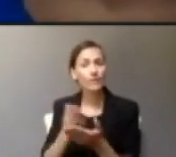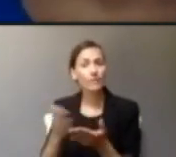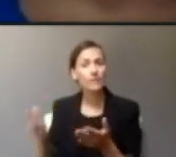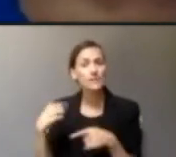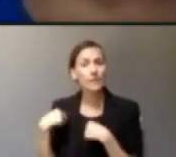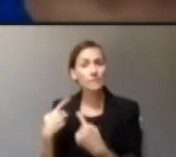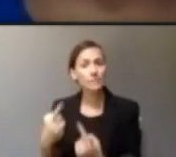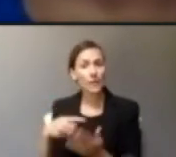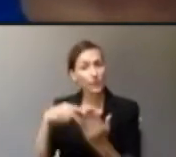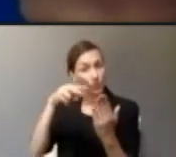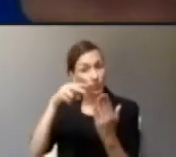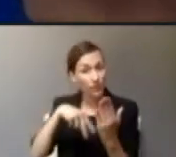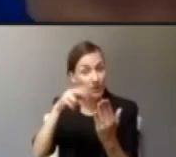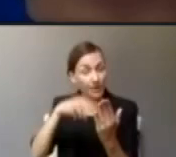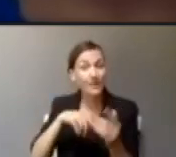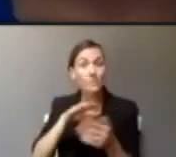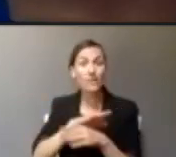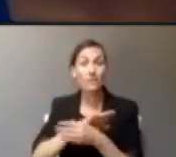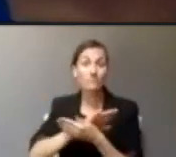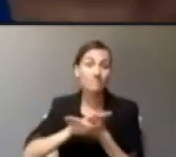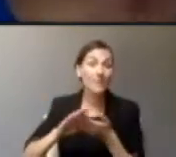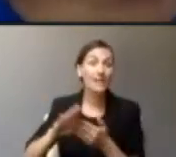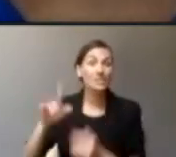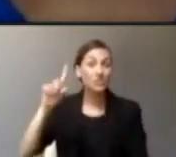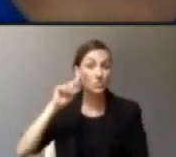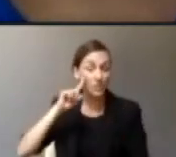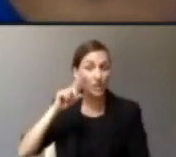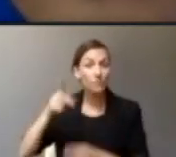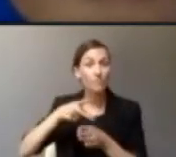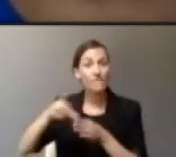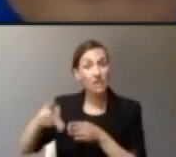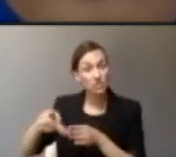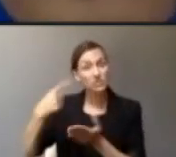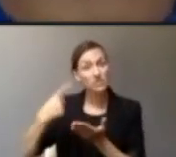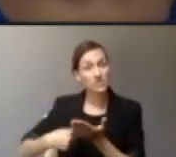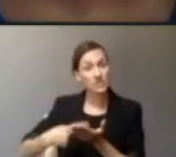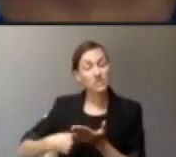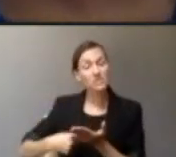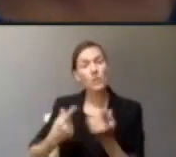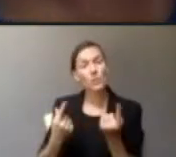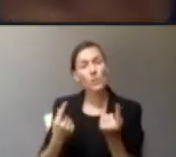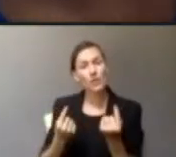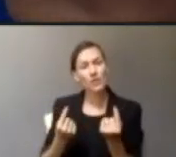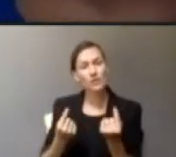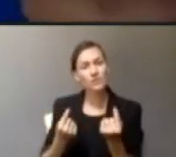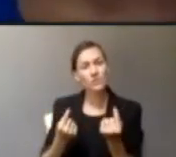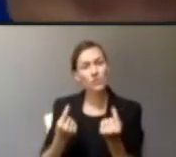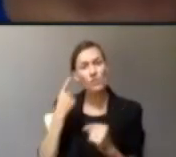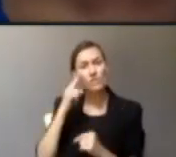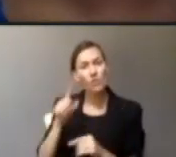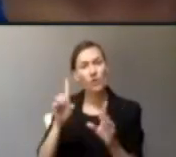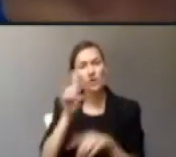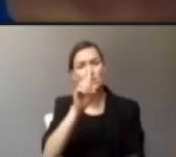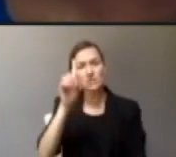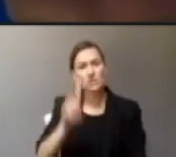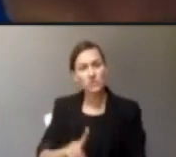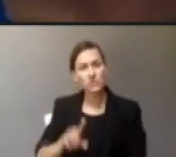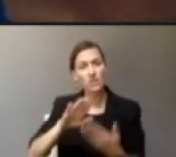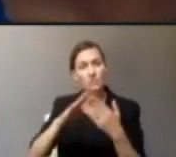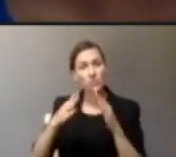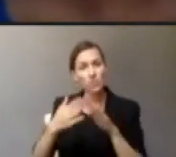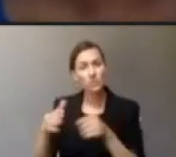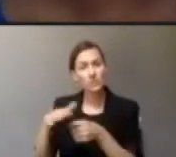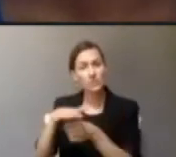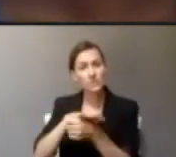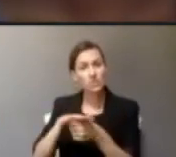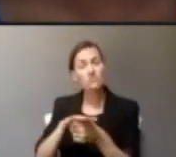reading, but it was just nice to hear it verbalized by our professionals. I think what I'm going to do on behalf of Detroit Public Schools Community District, we have had